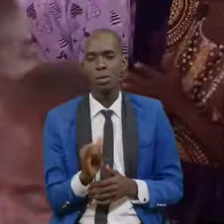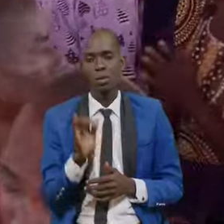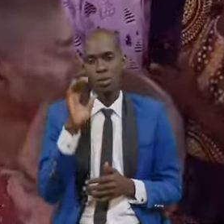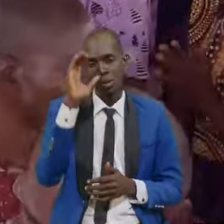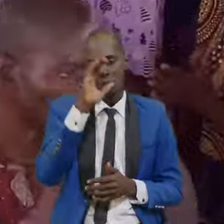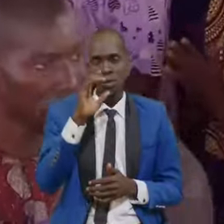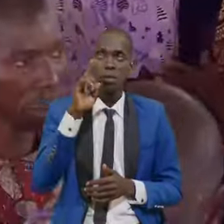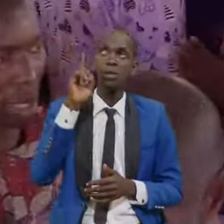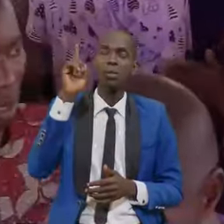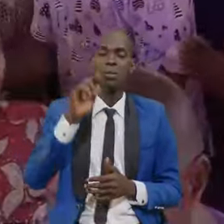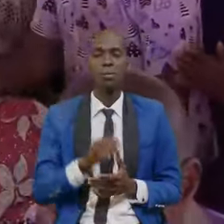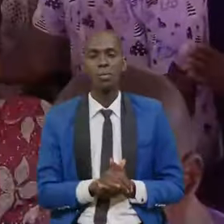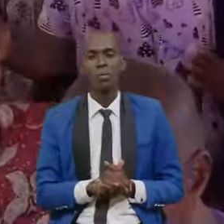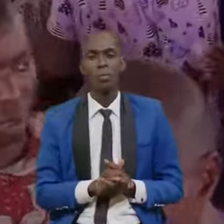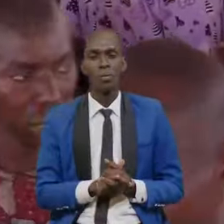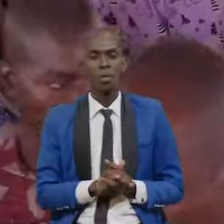him.